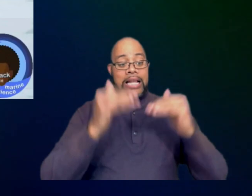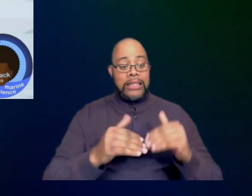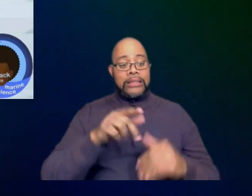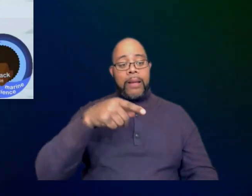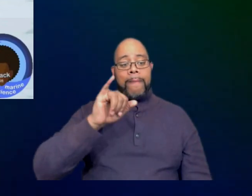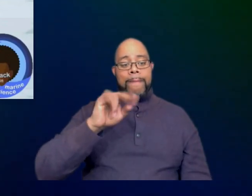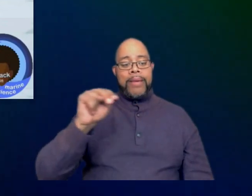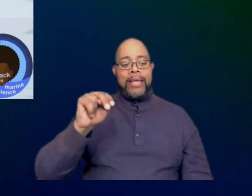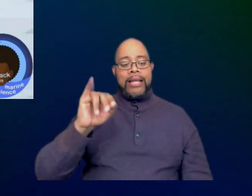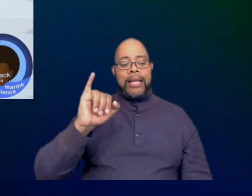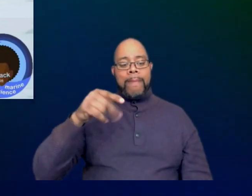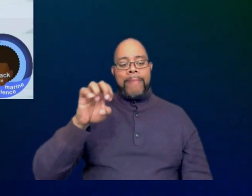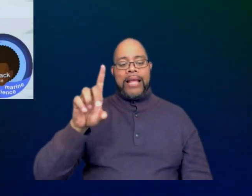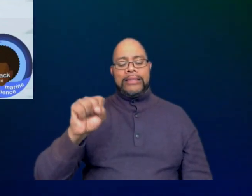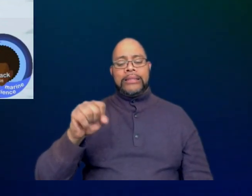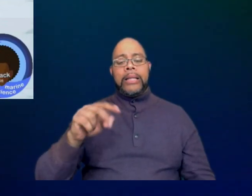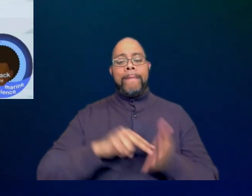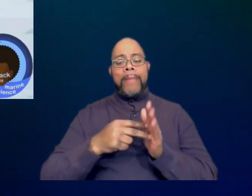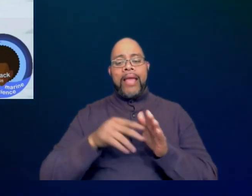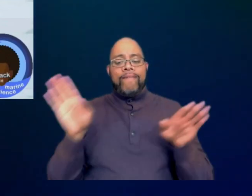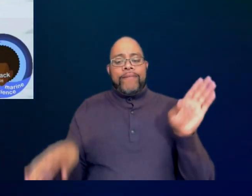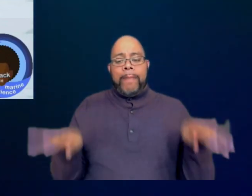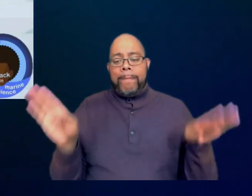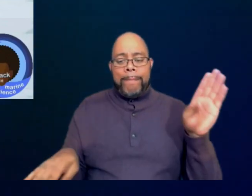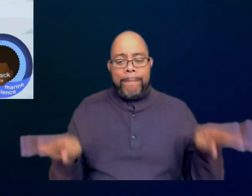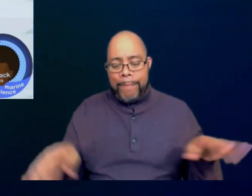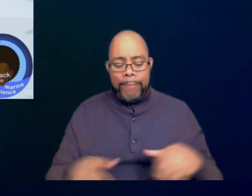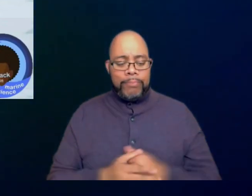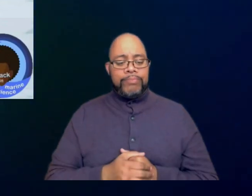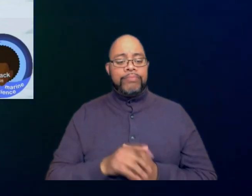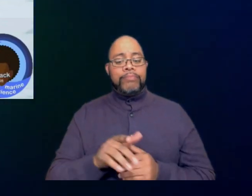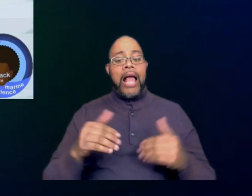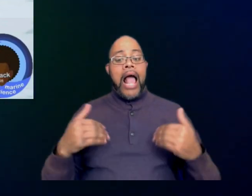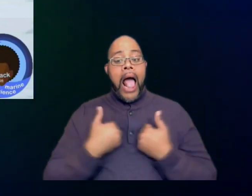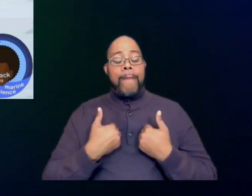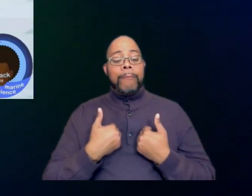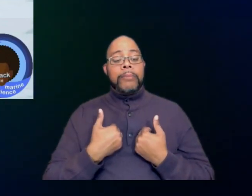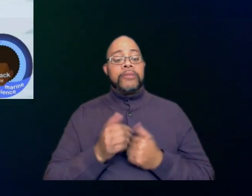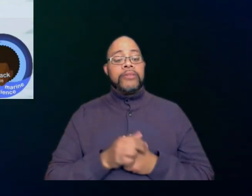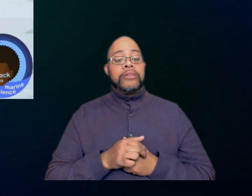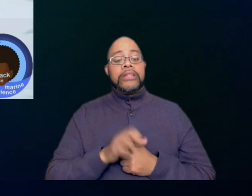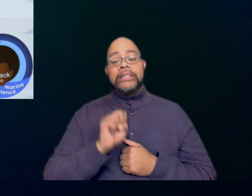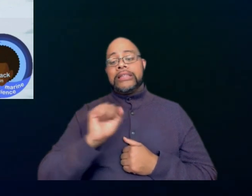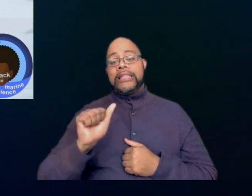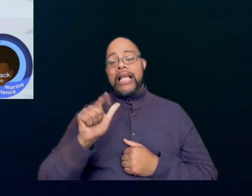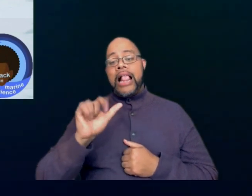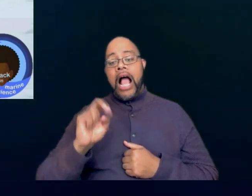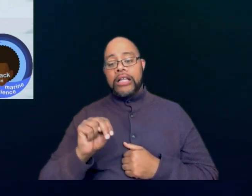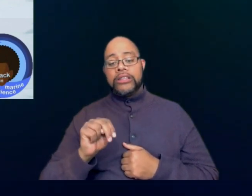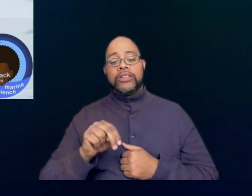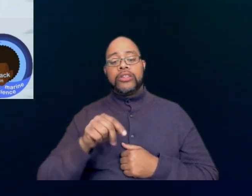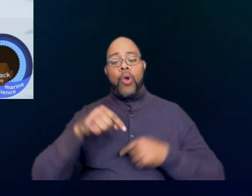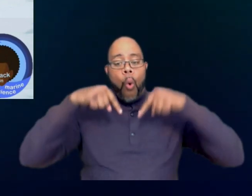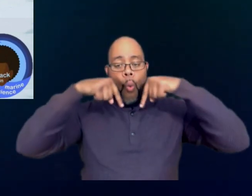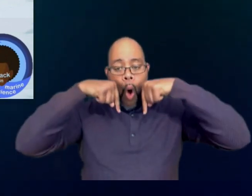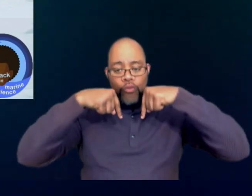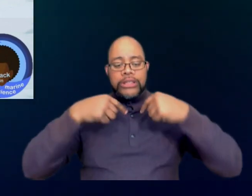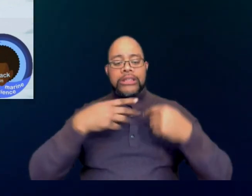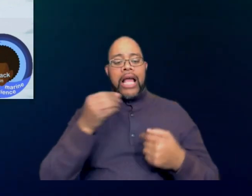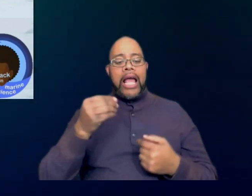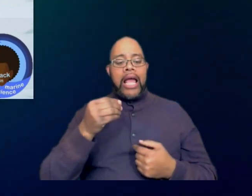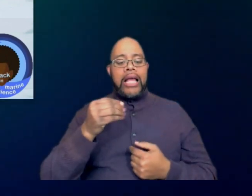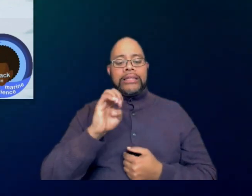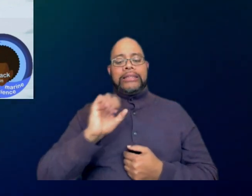Next are the pinnipeds. Pinniped meaning fin-footed. These animals are going to be sea lions, walruses, and